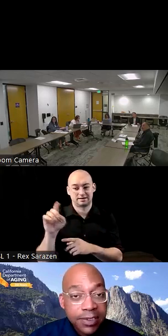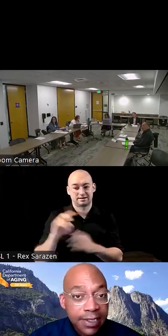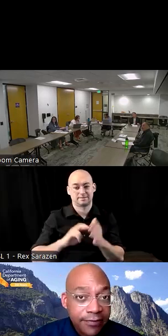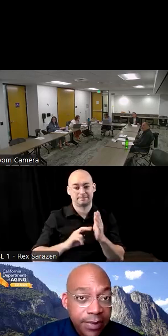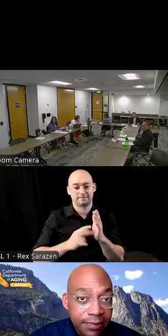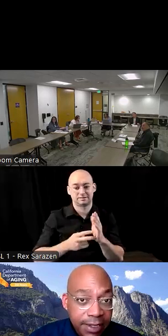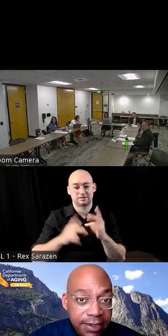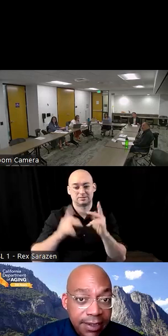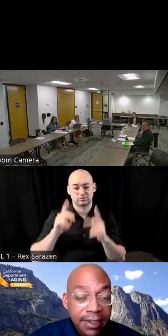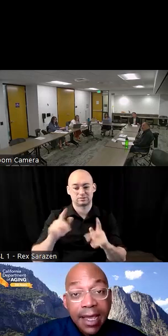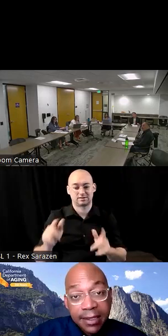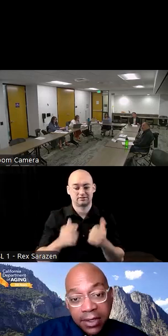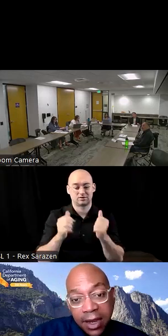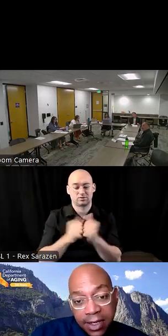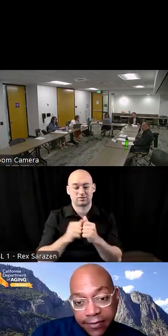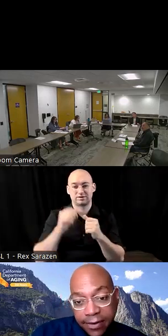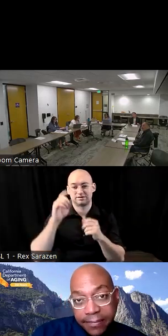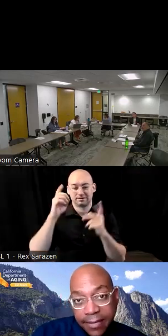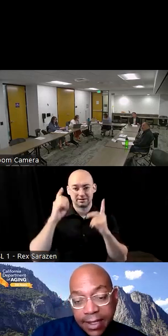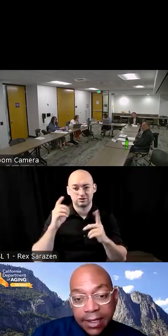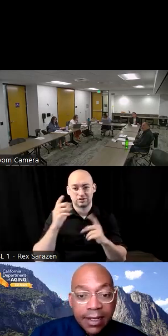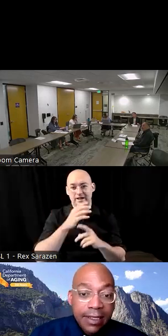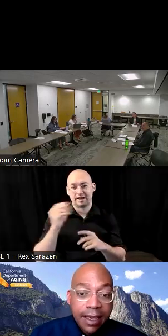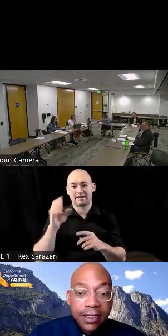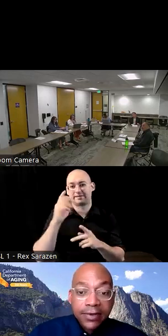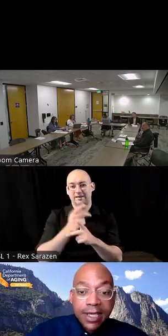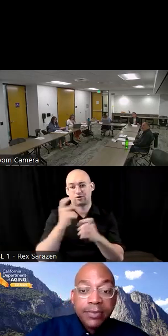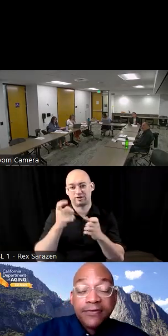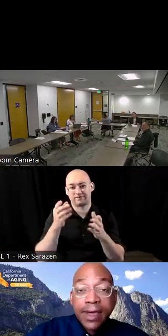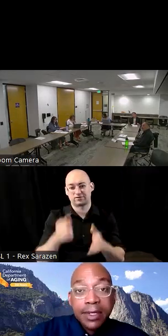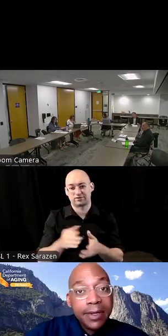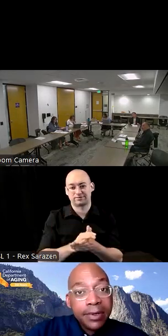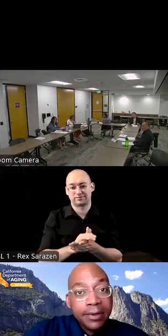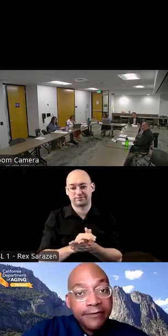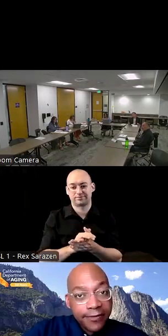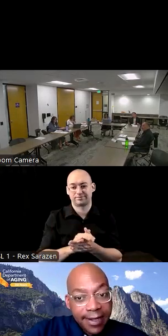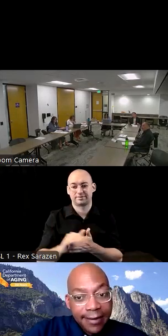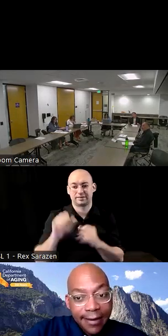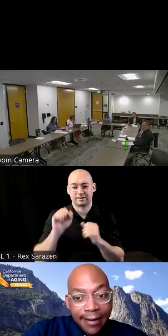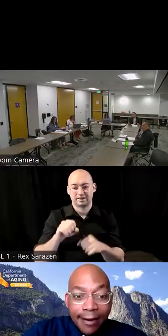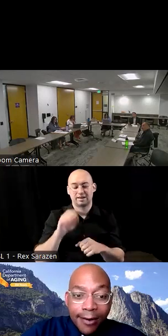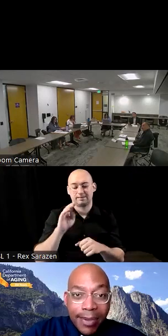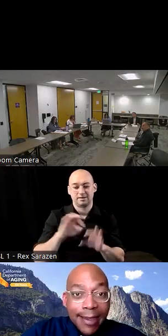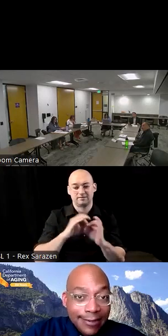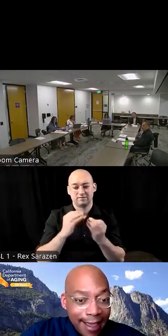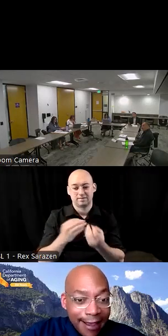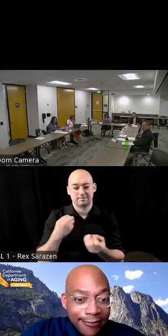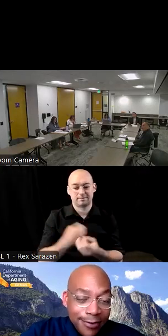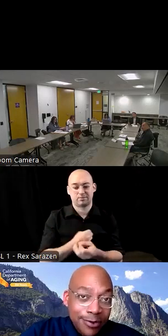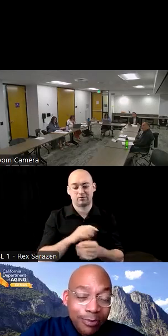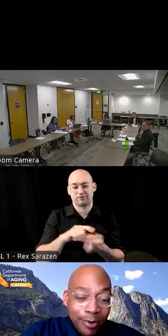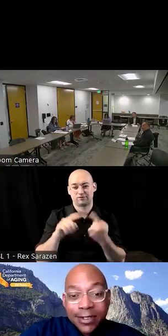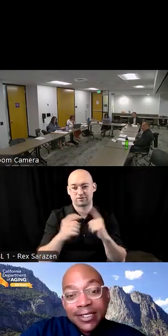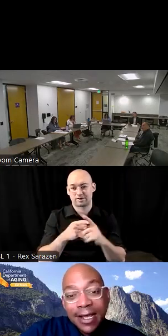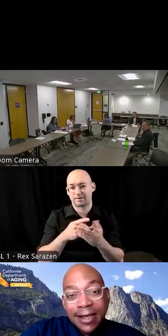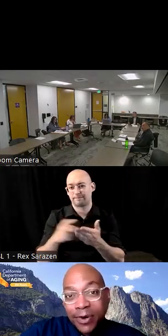the person living with dementia and a caregiver. The caregiver can be a family member, a friend, or paid staff